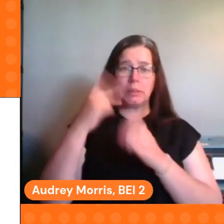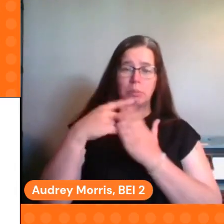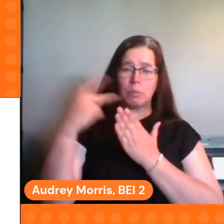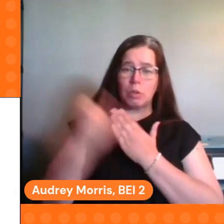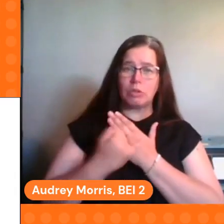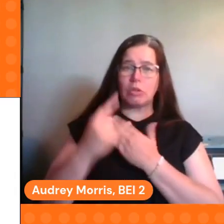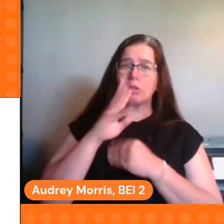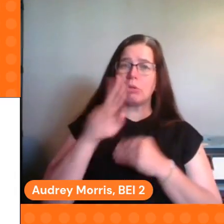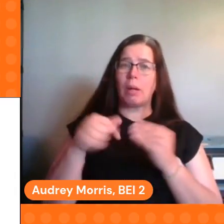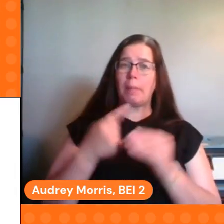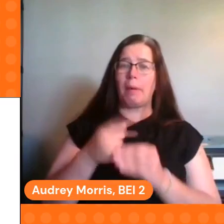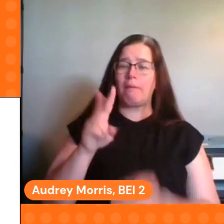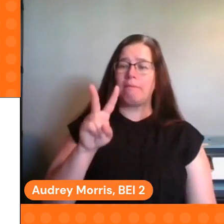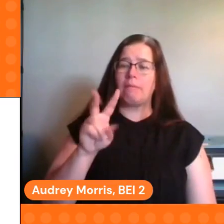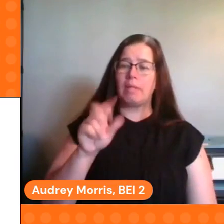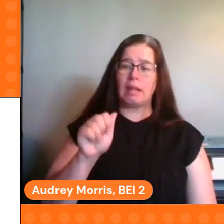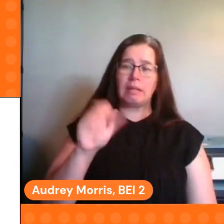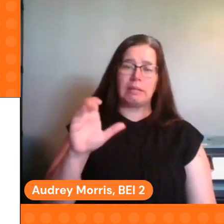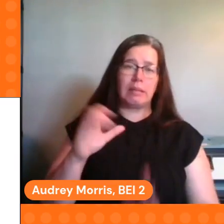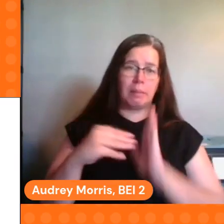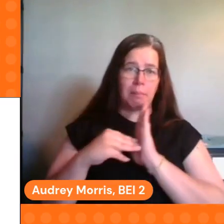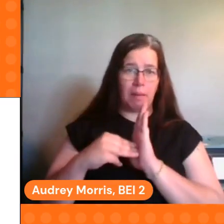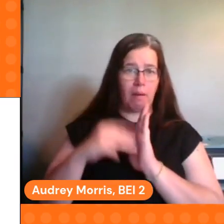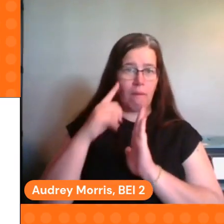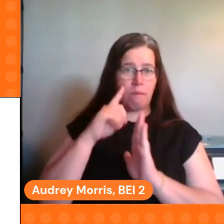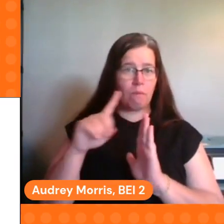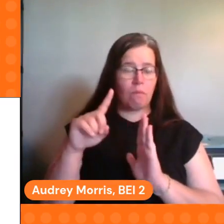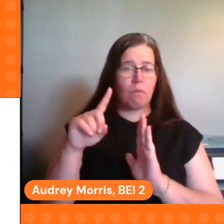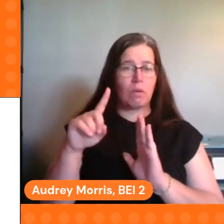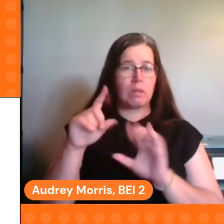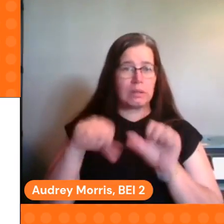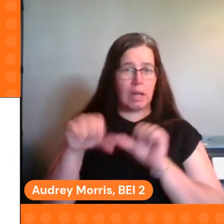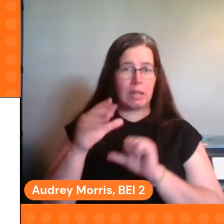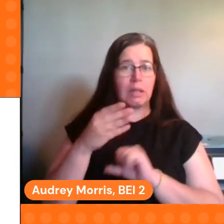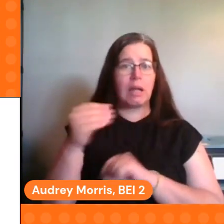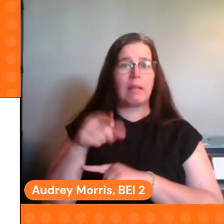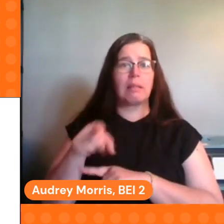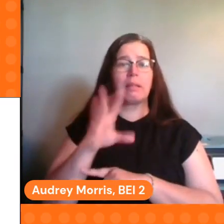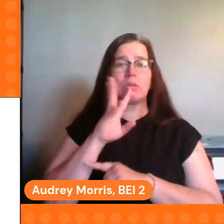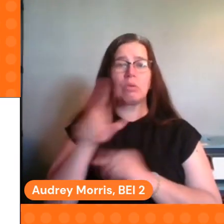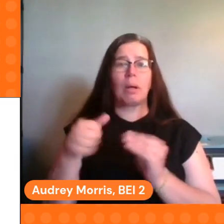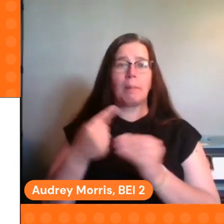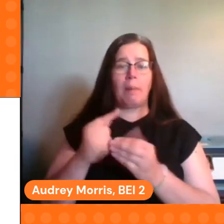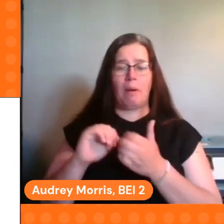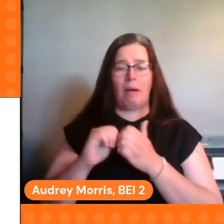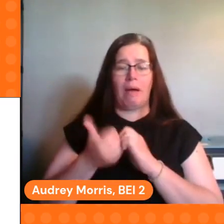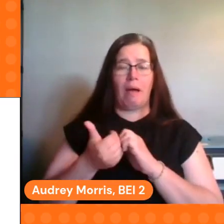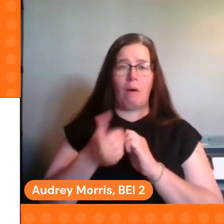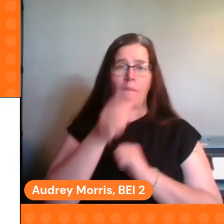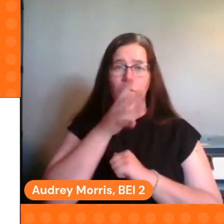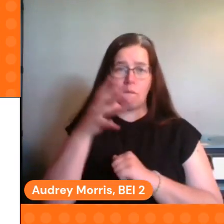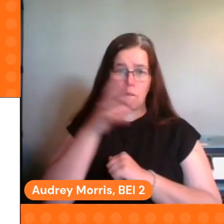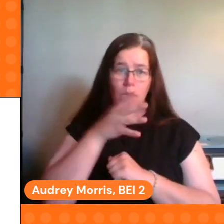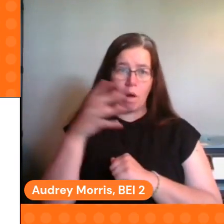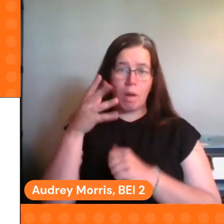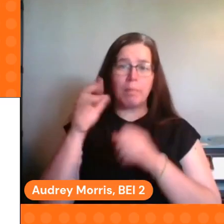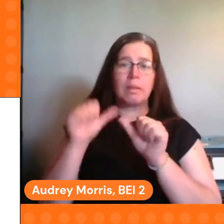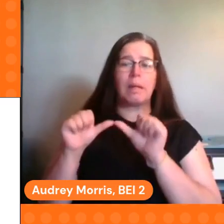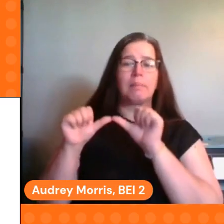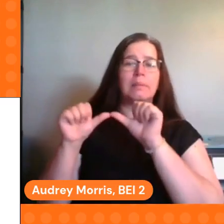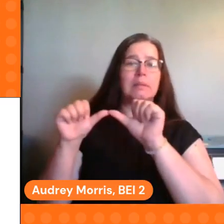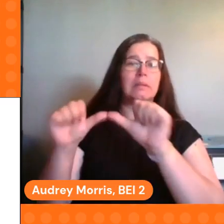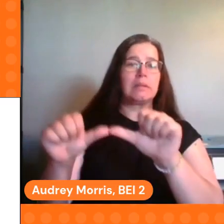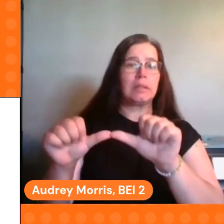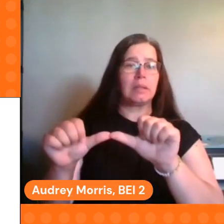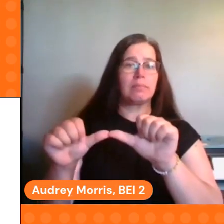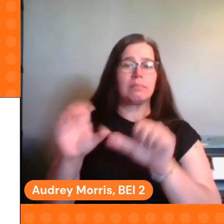about VAC model in science. And this is about like how farmer in Vietnam can build sustainable